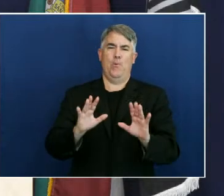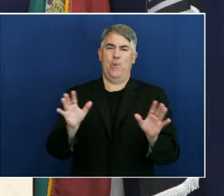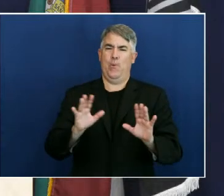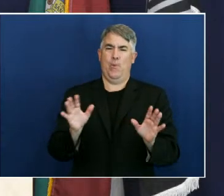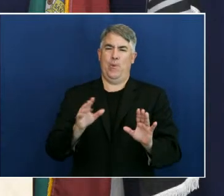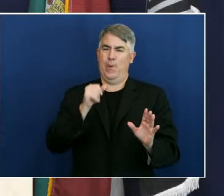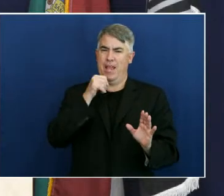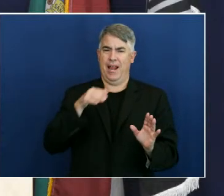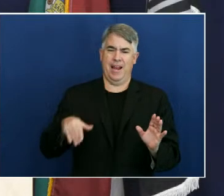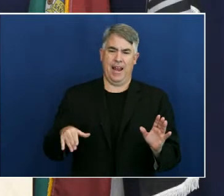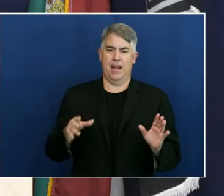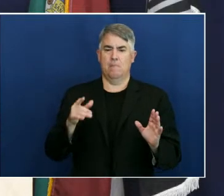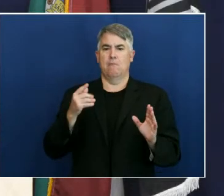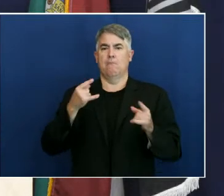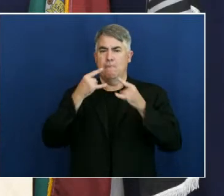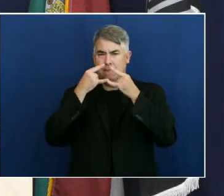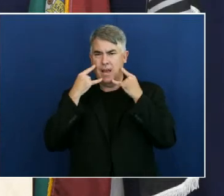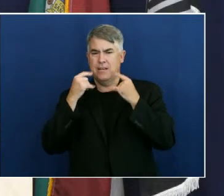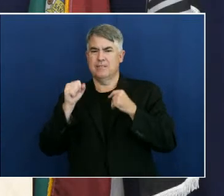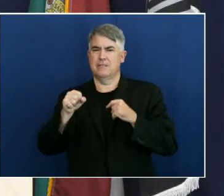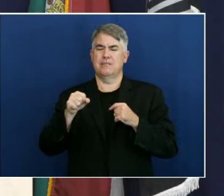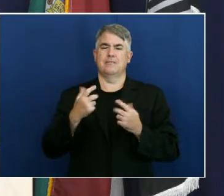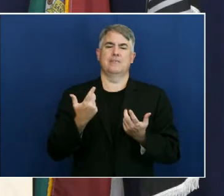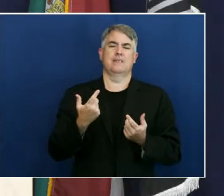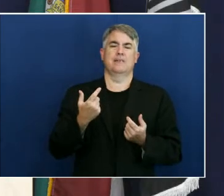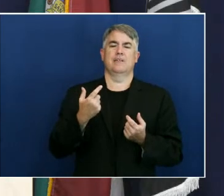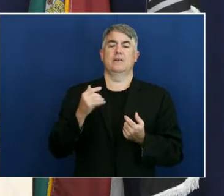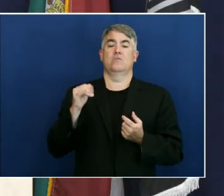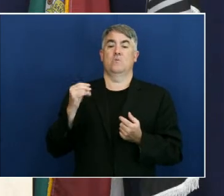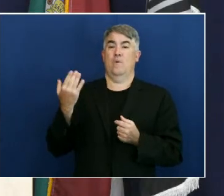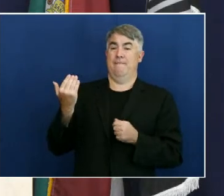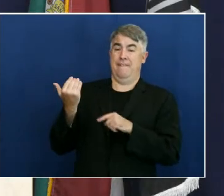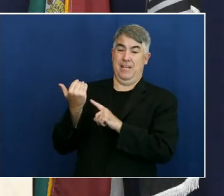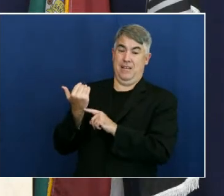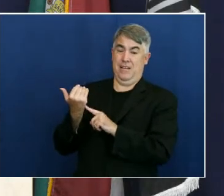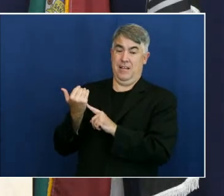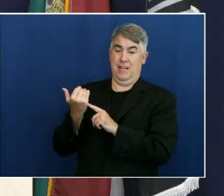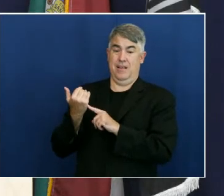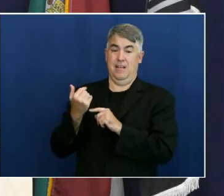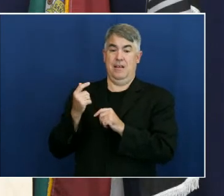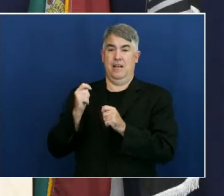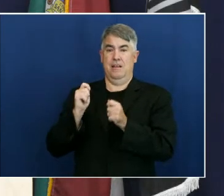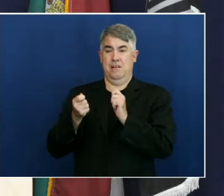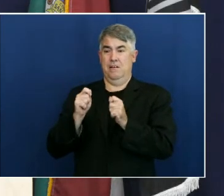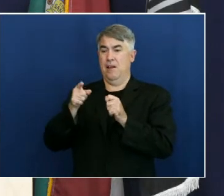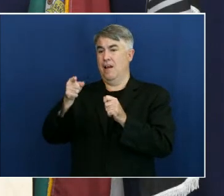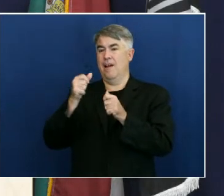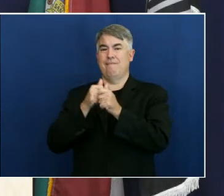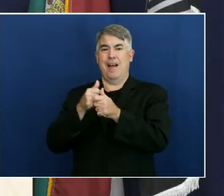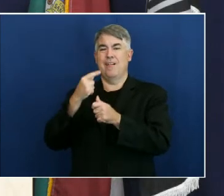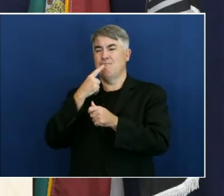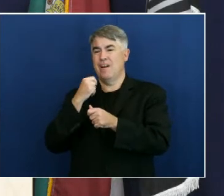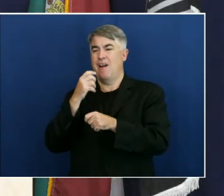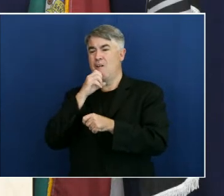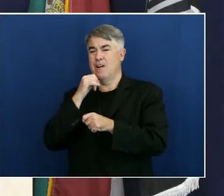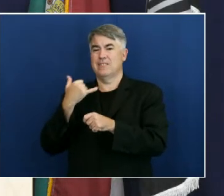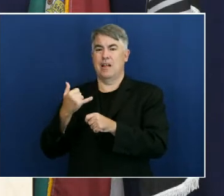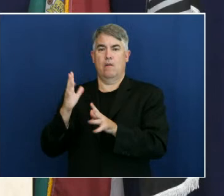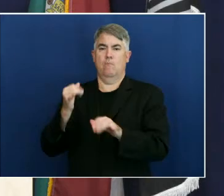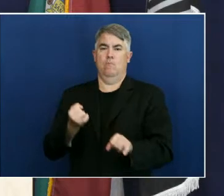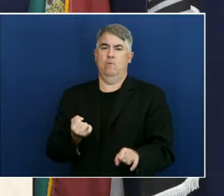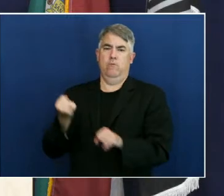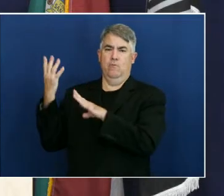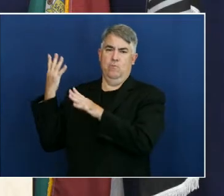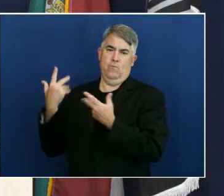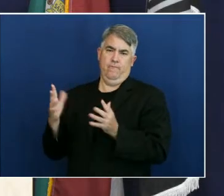folks who may be unvaccinated, June 15th, the retiring of the tiers, is a significant date, and I think, you know, a lot of the thought process